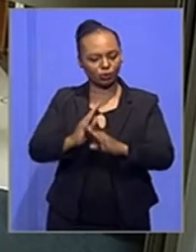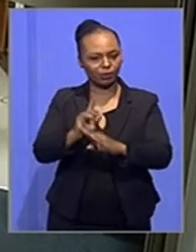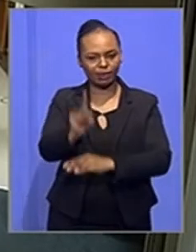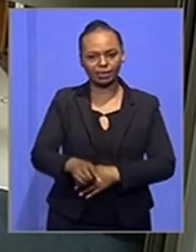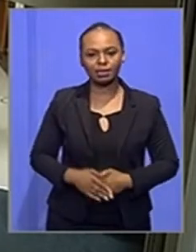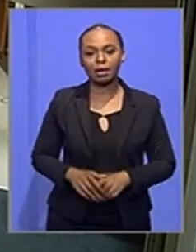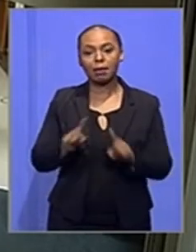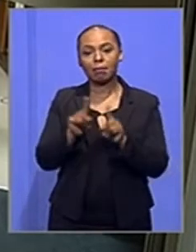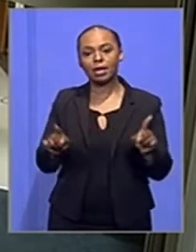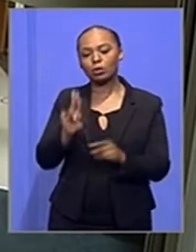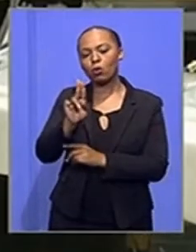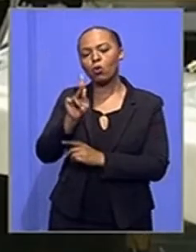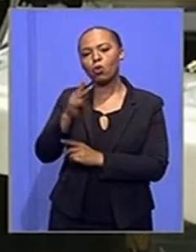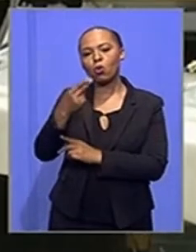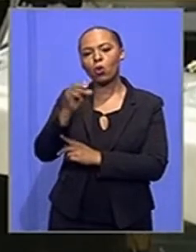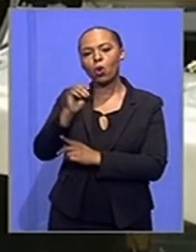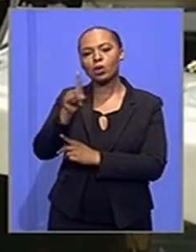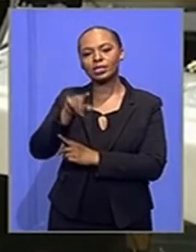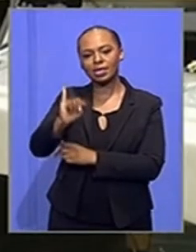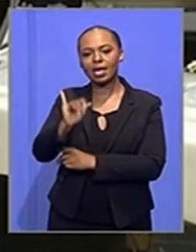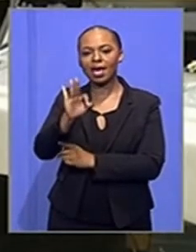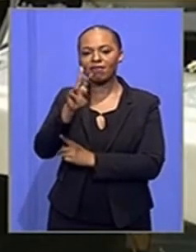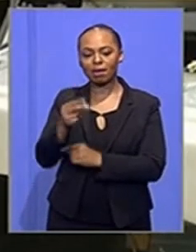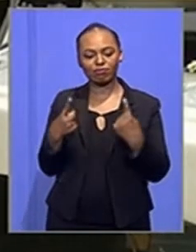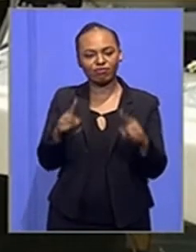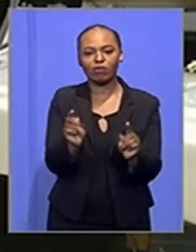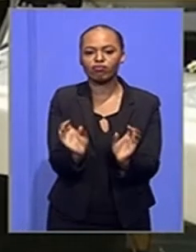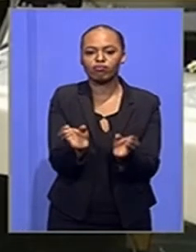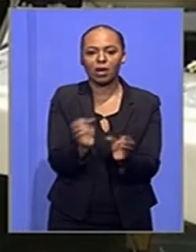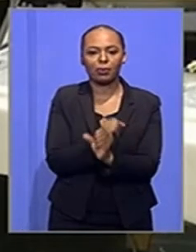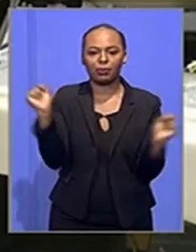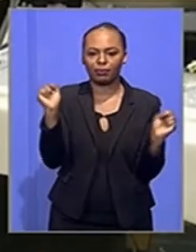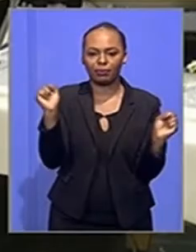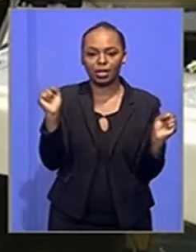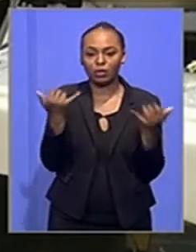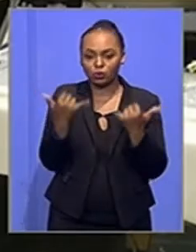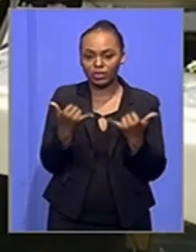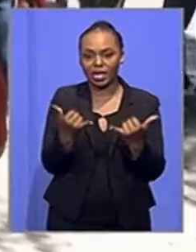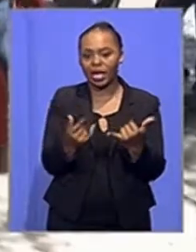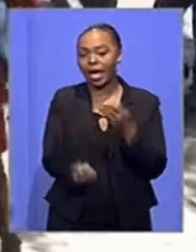ba iponagatša go tla go šoma. Lenaneo leo la mosegare ga la ya moyeng le kgono.